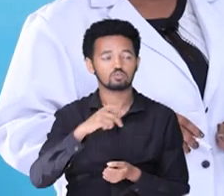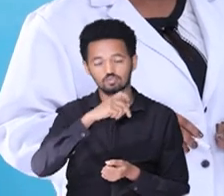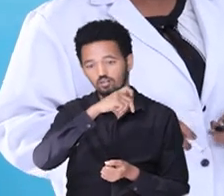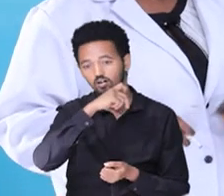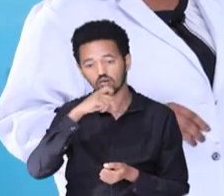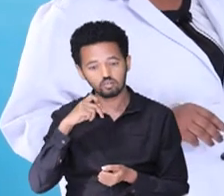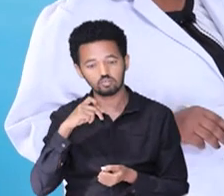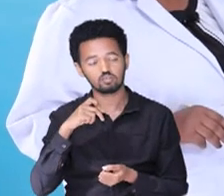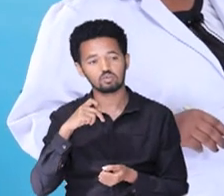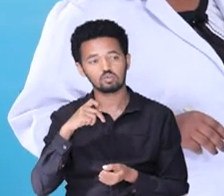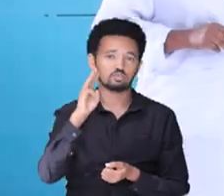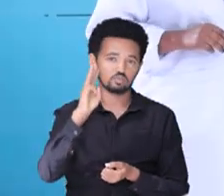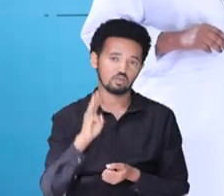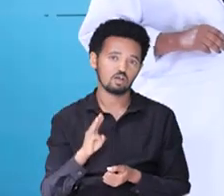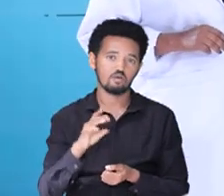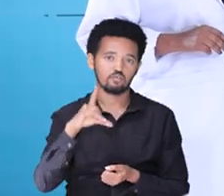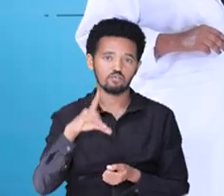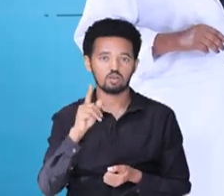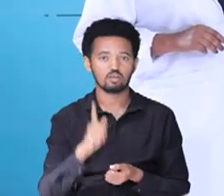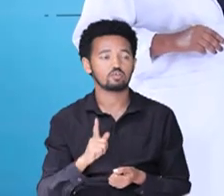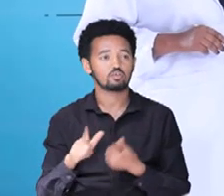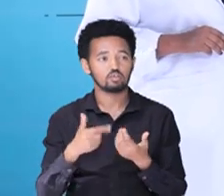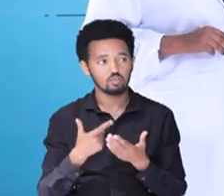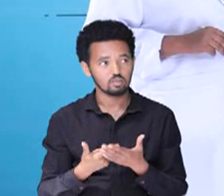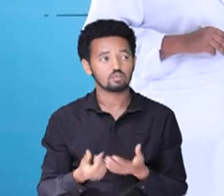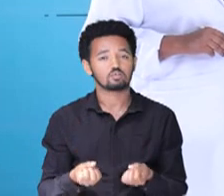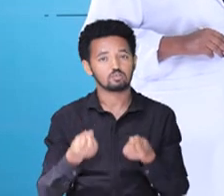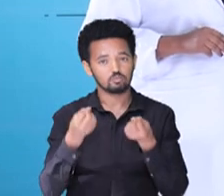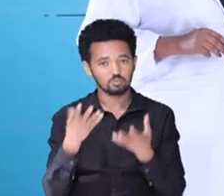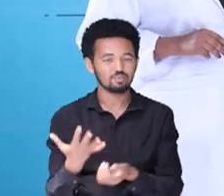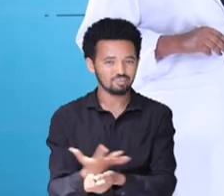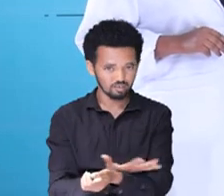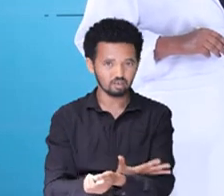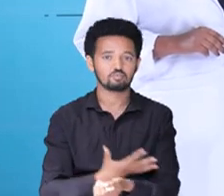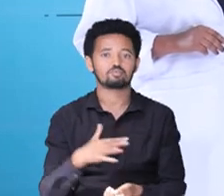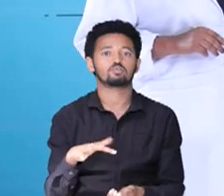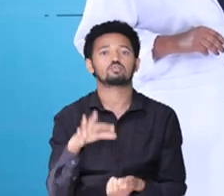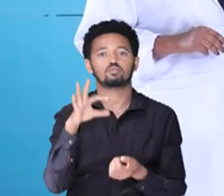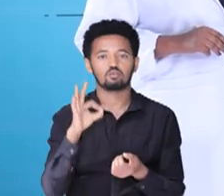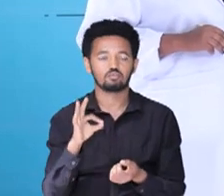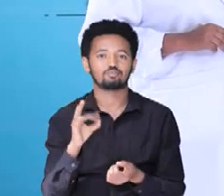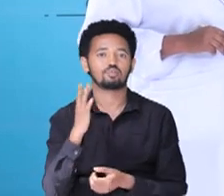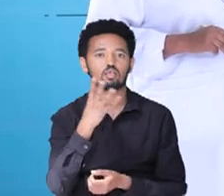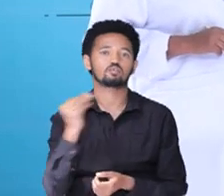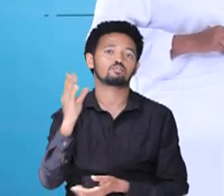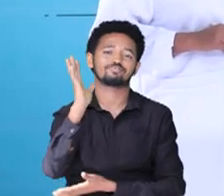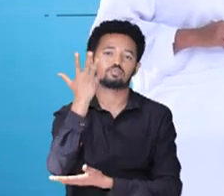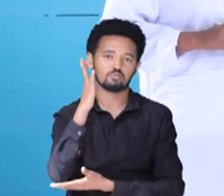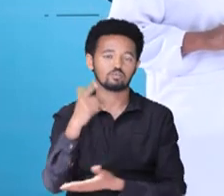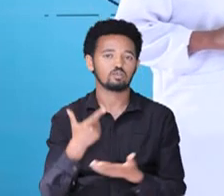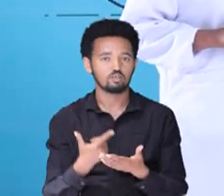savanna. It has dominated by many grasses and scattered trees. This type